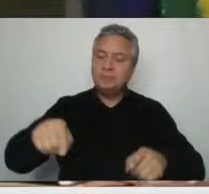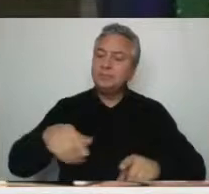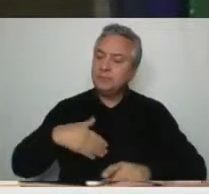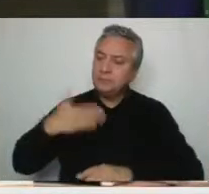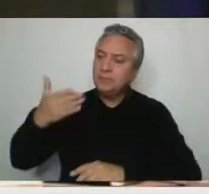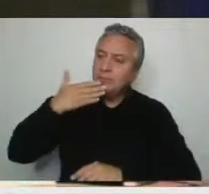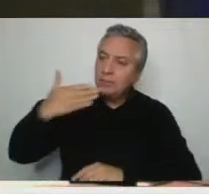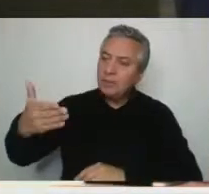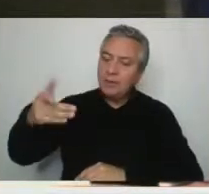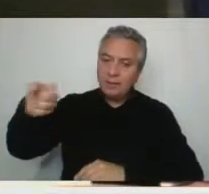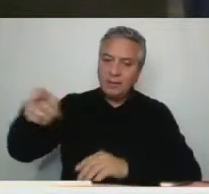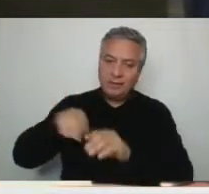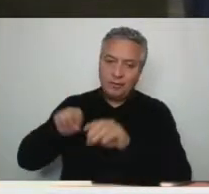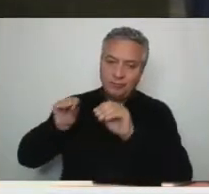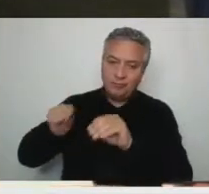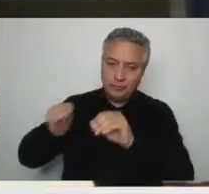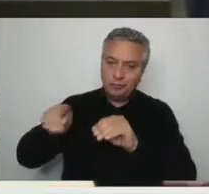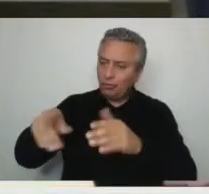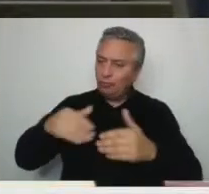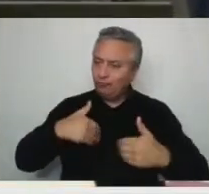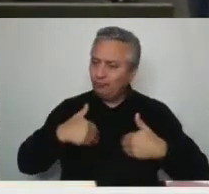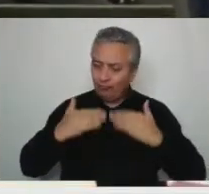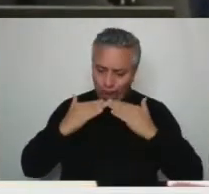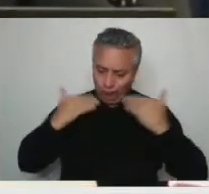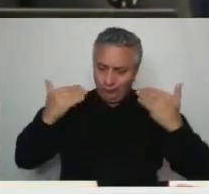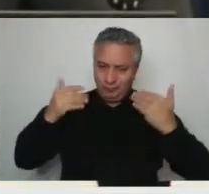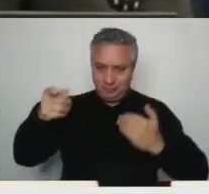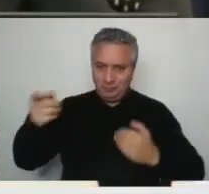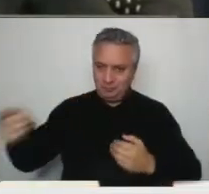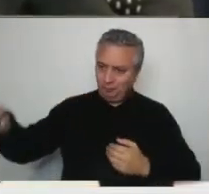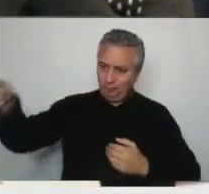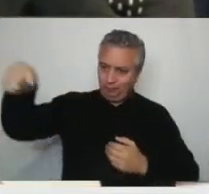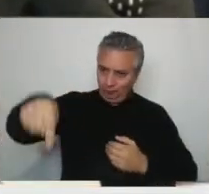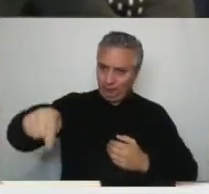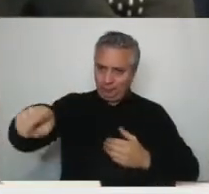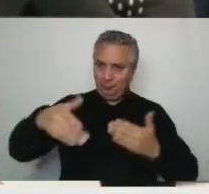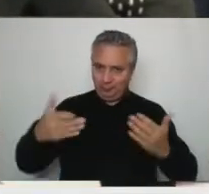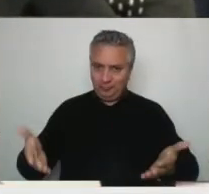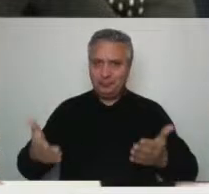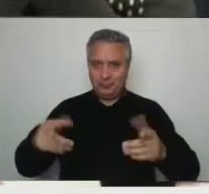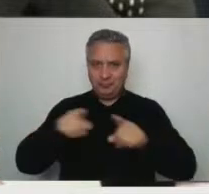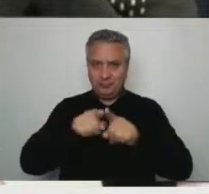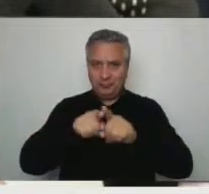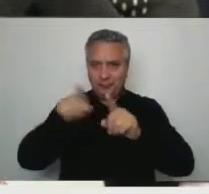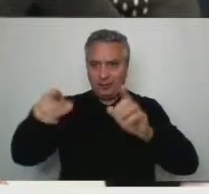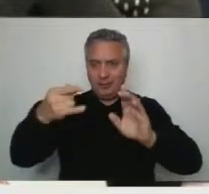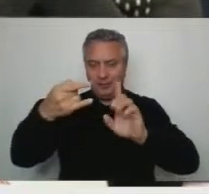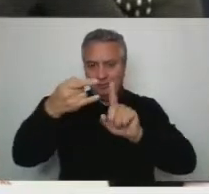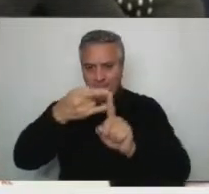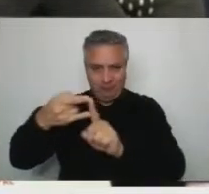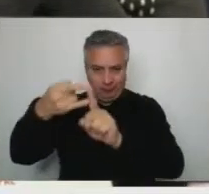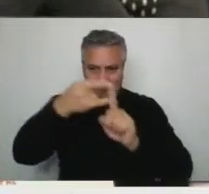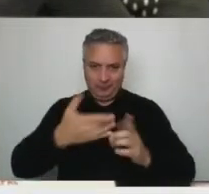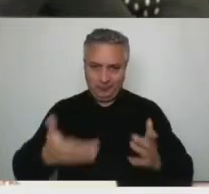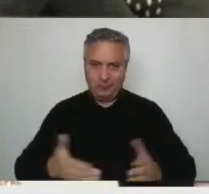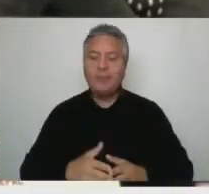us virtually. I would just like to ask you, or if you could explain in more detail, you showed us that a